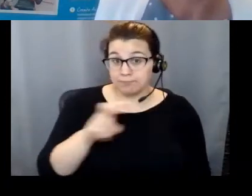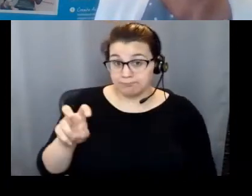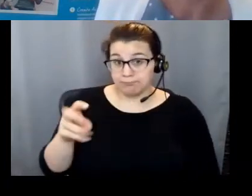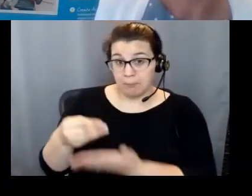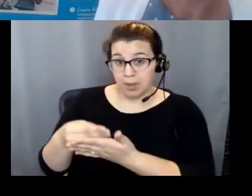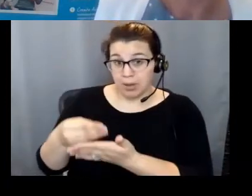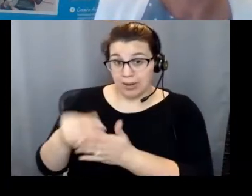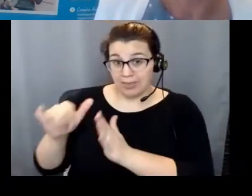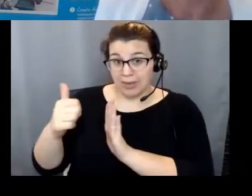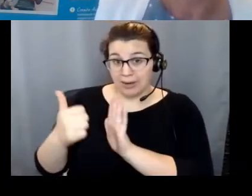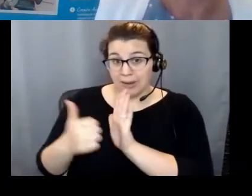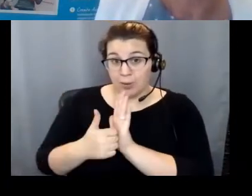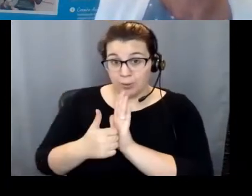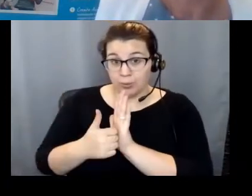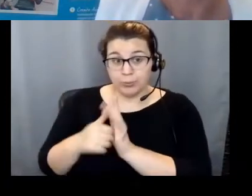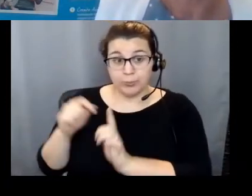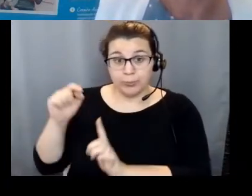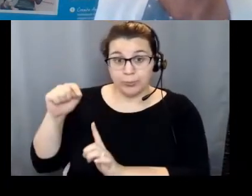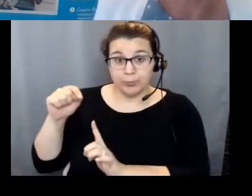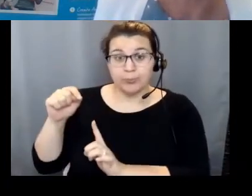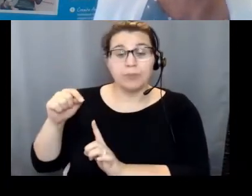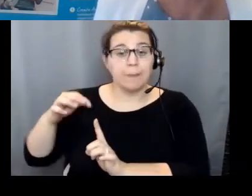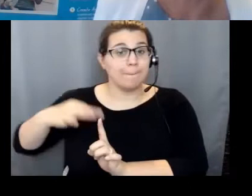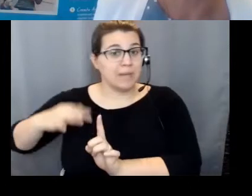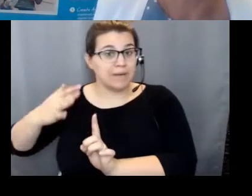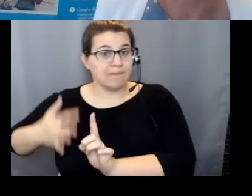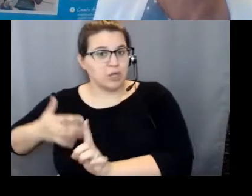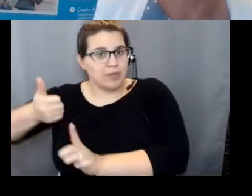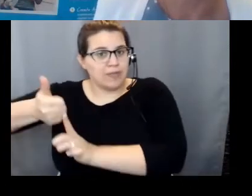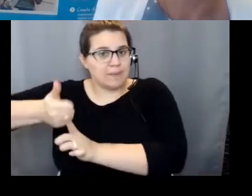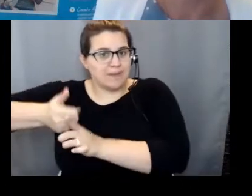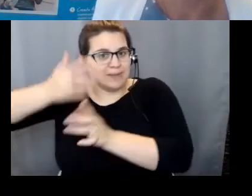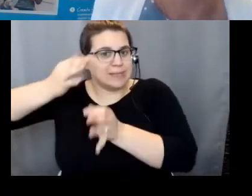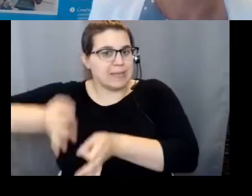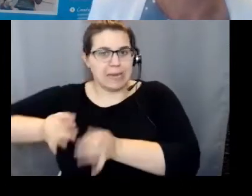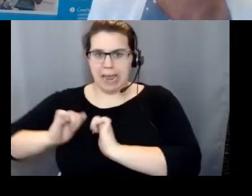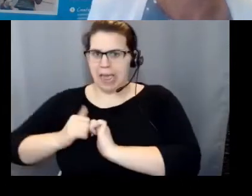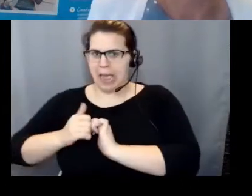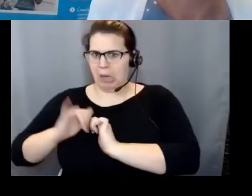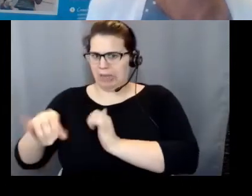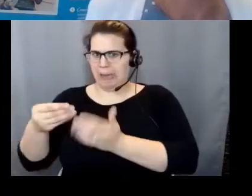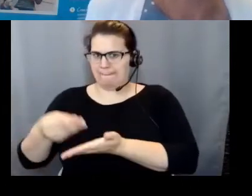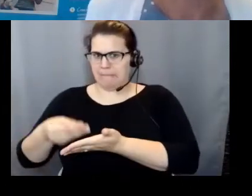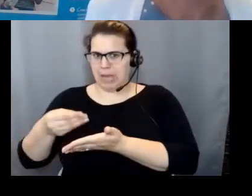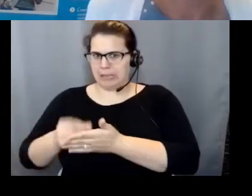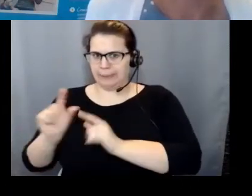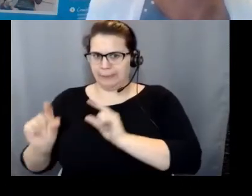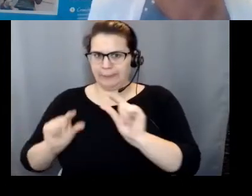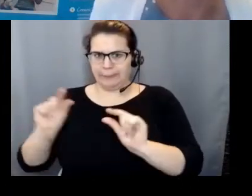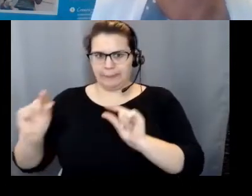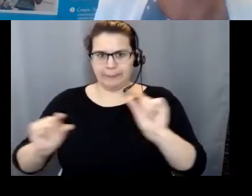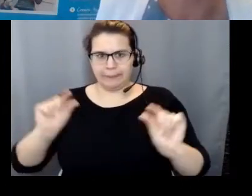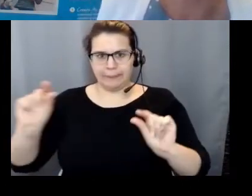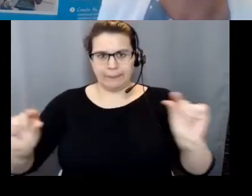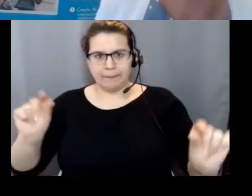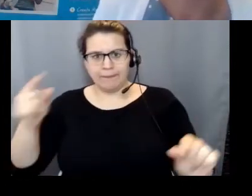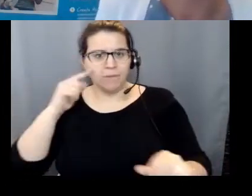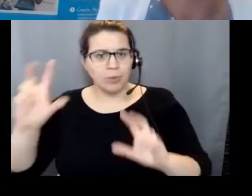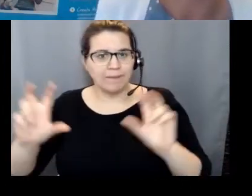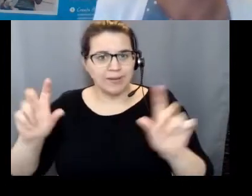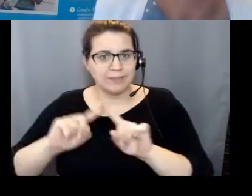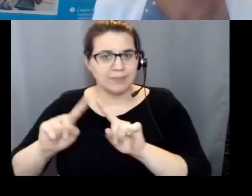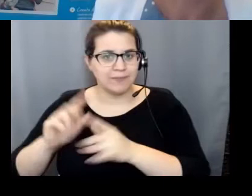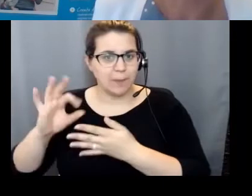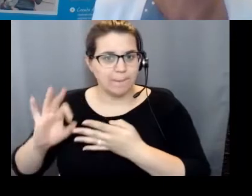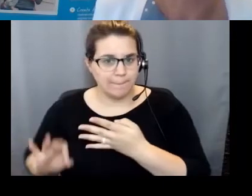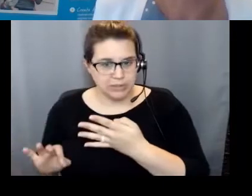the beneficiary or the ALR will need to determine how those monies will be allocated across the investment options that